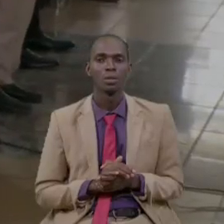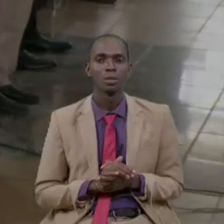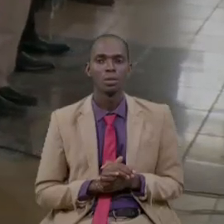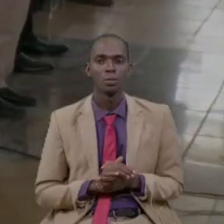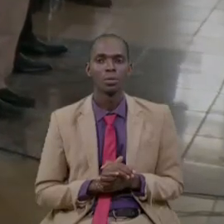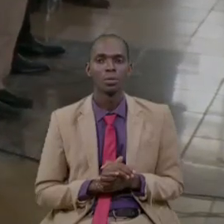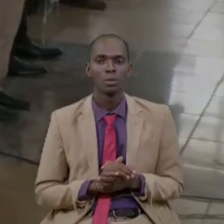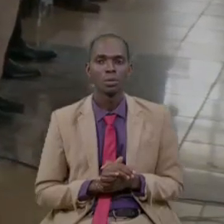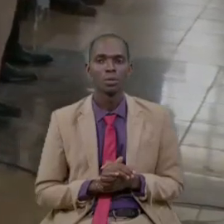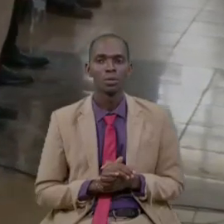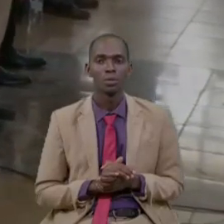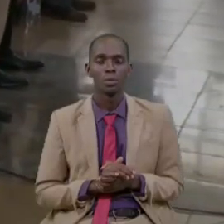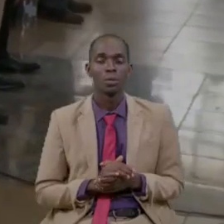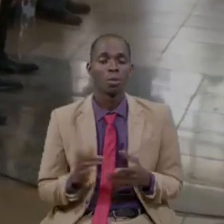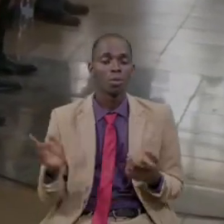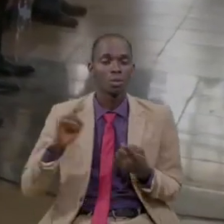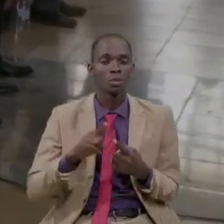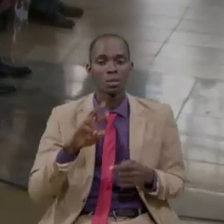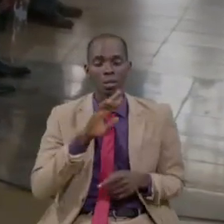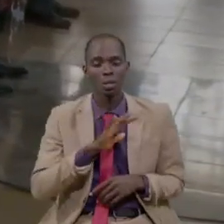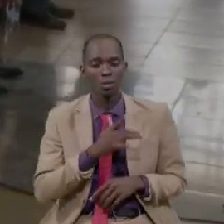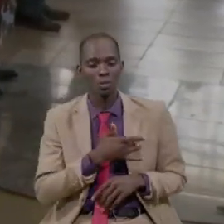Convicted. Converted.